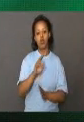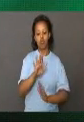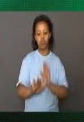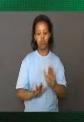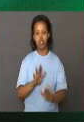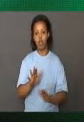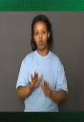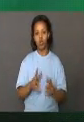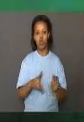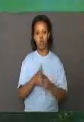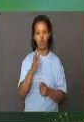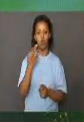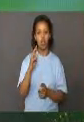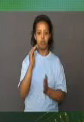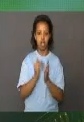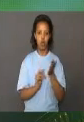cycle.